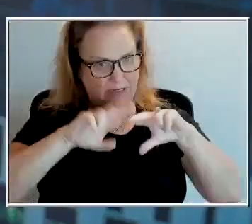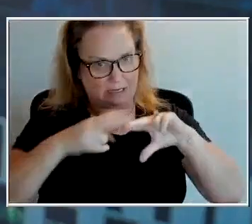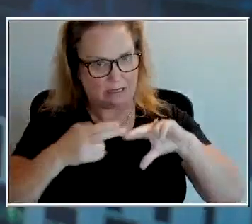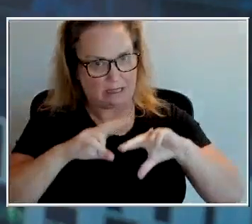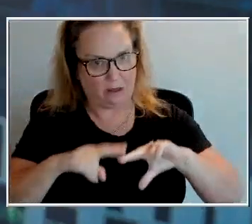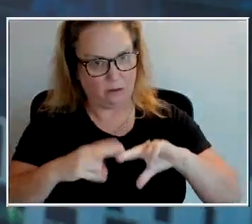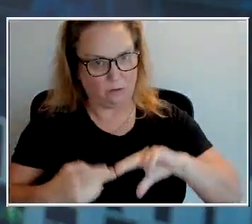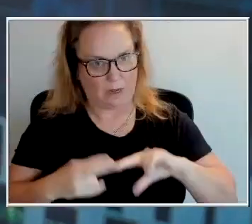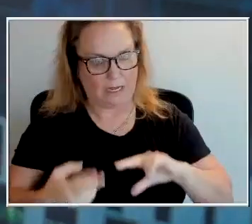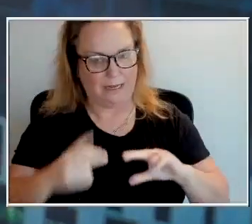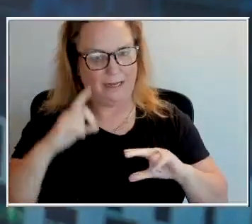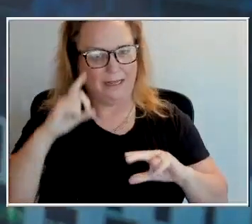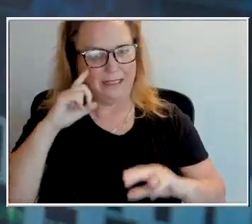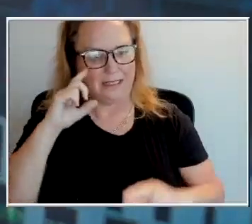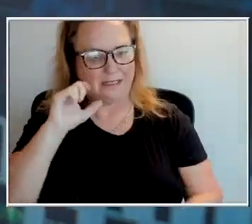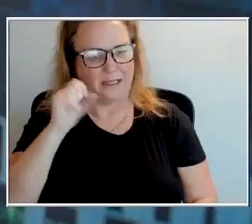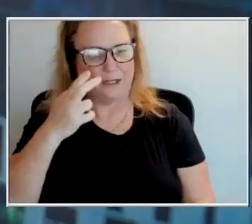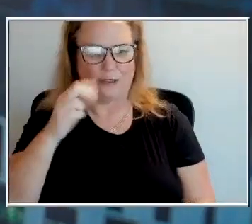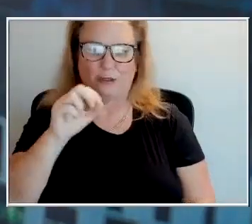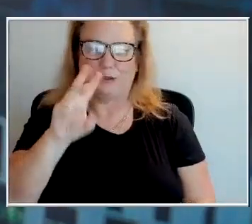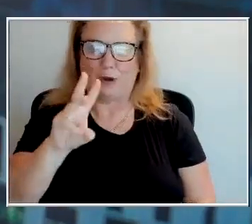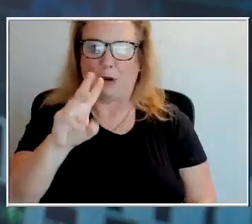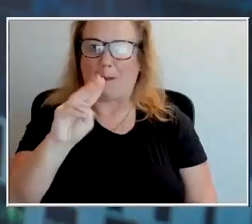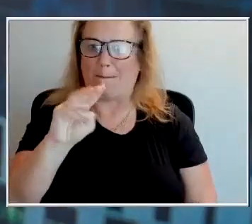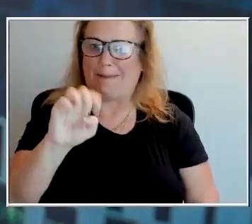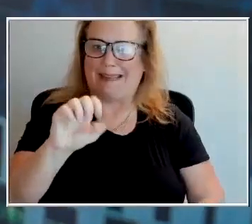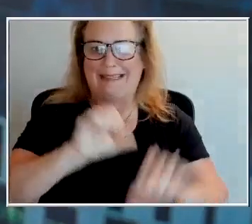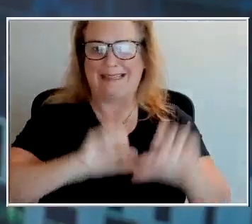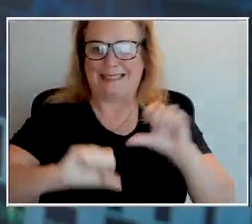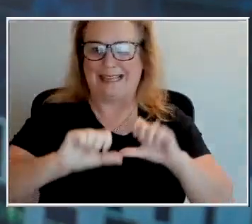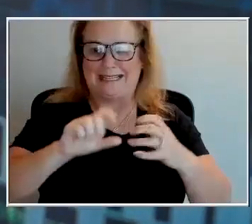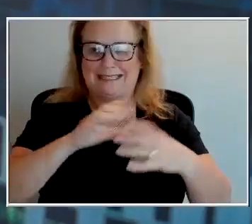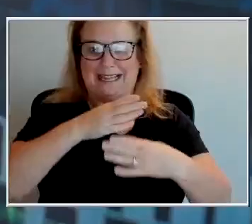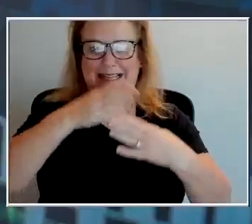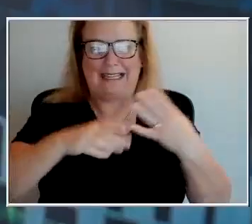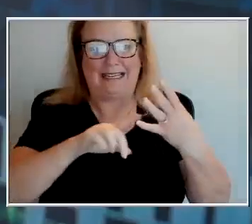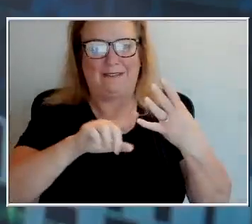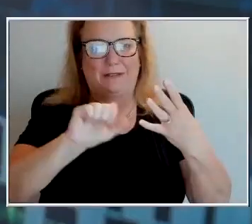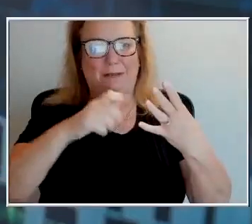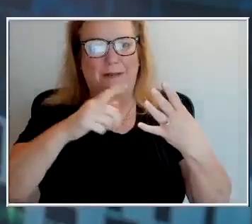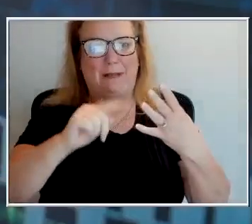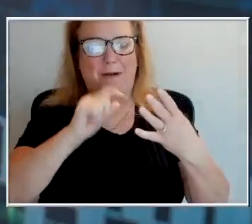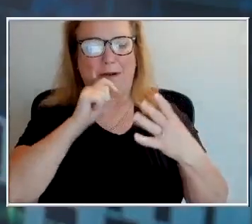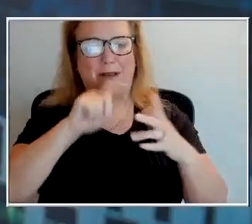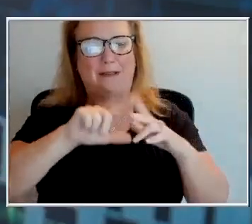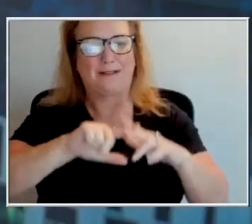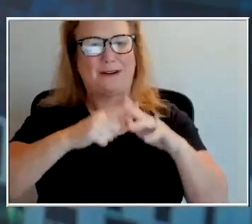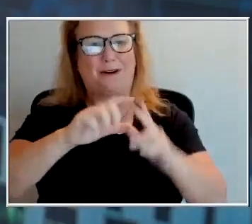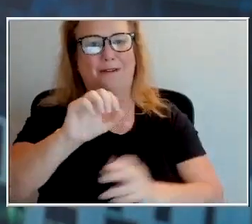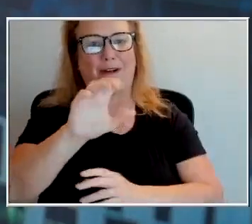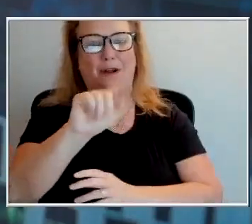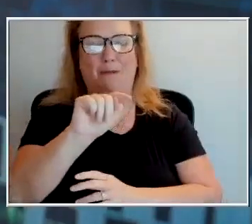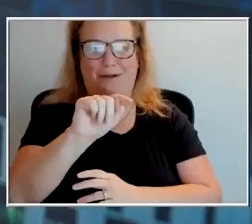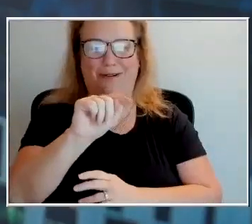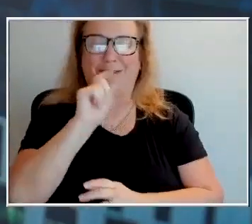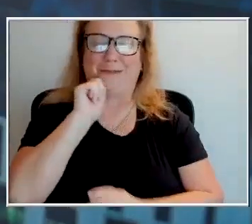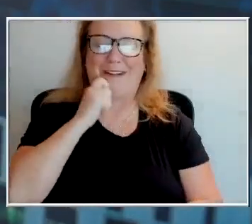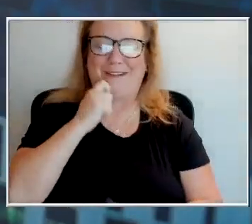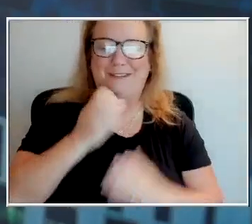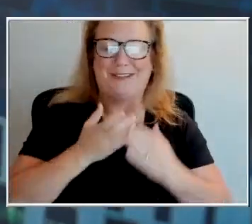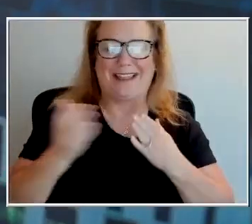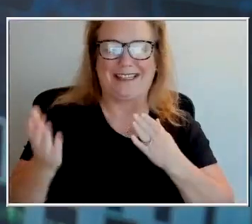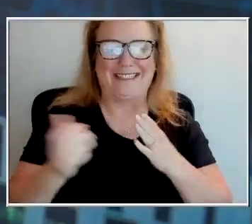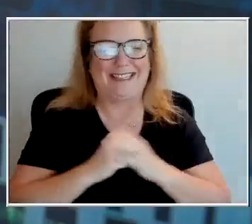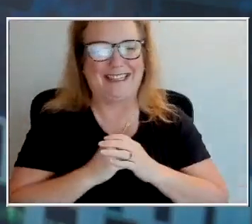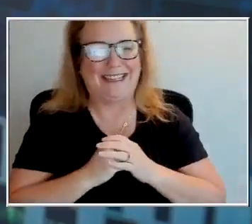an episode of Show Me the Science at the end of September instead of the beginning of October. I think it's going to feel like that to you too. It's pretty cool stuff. And